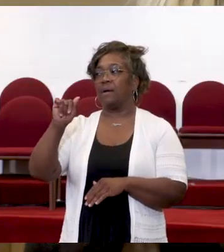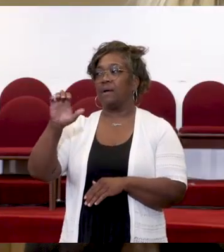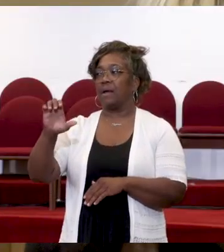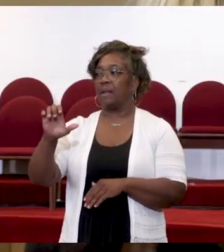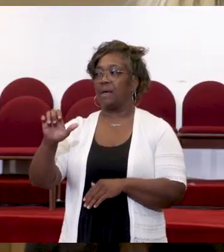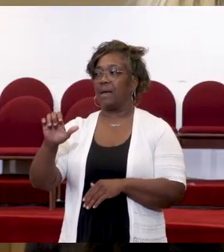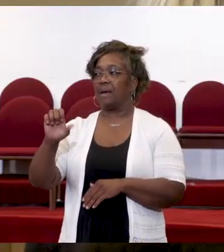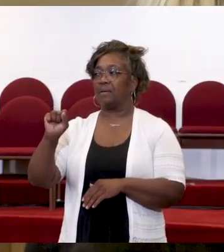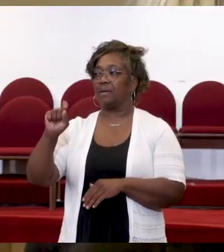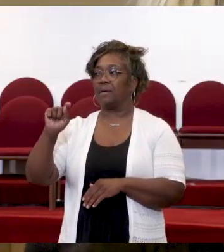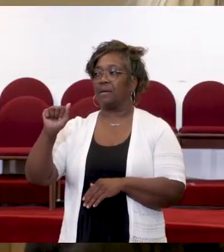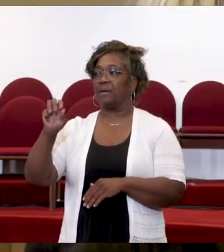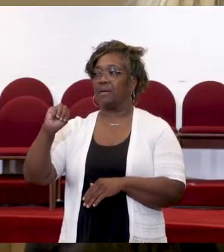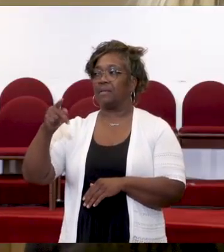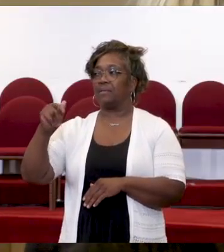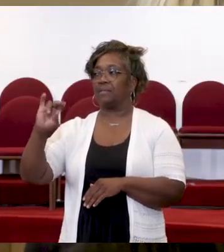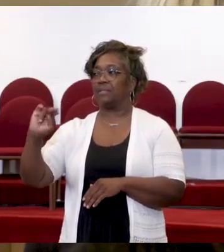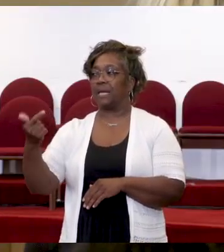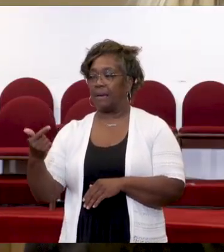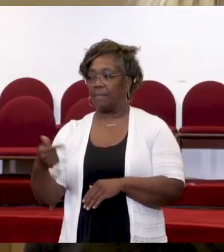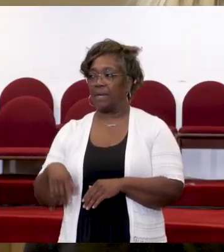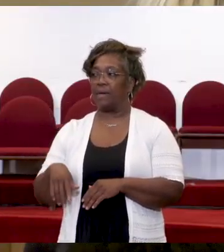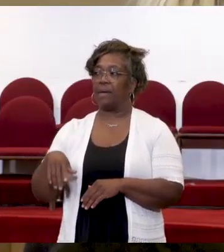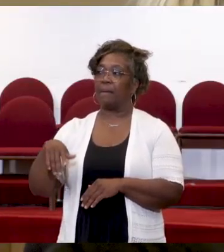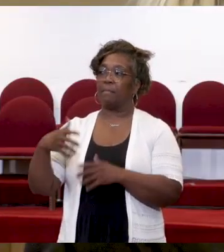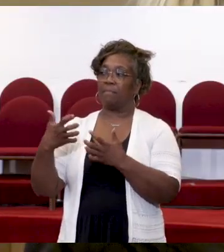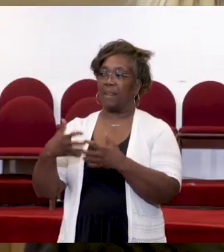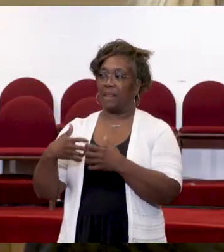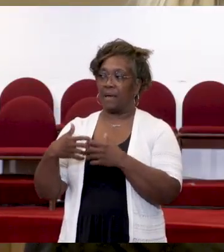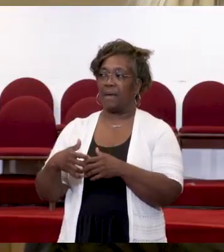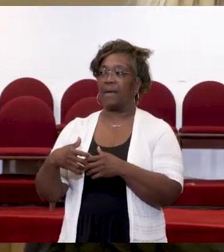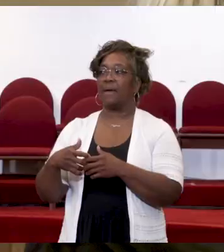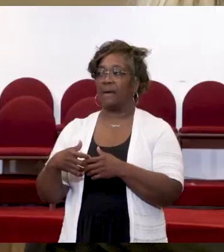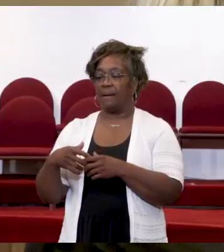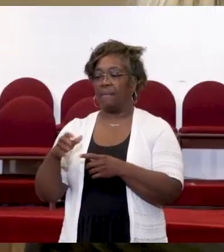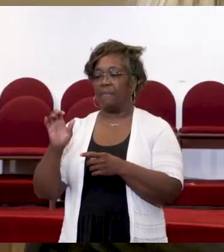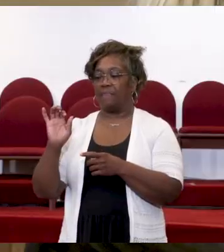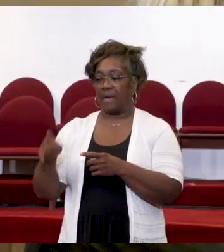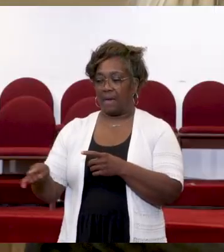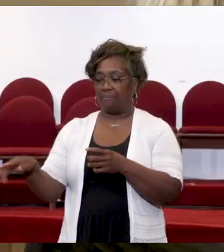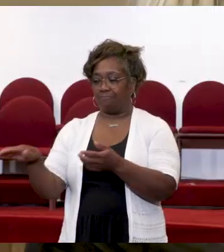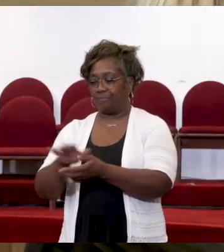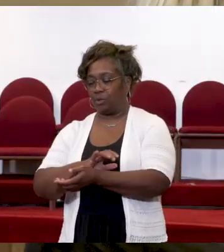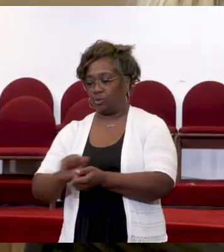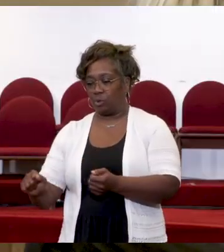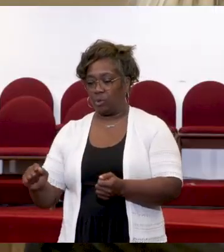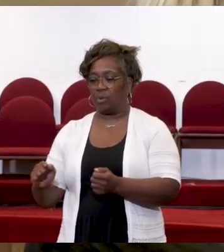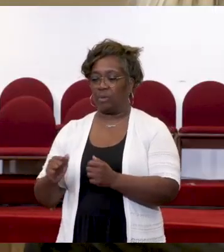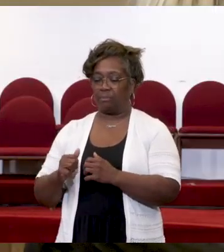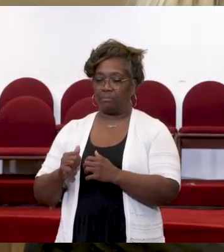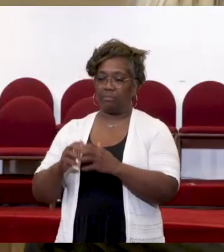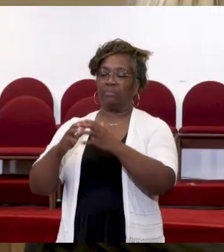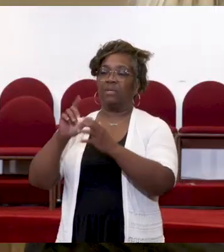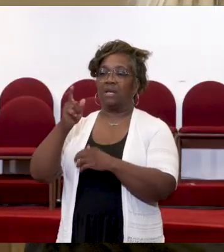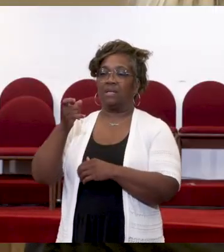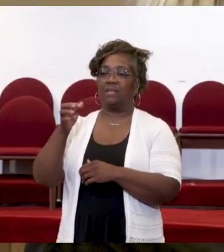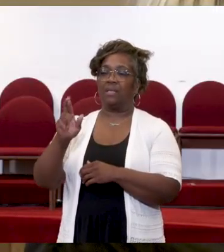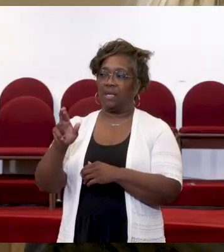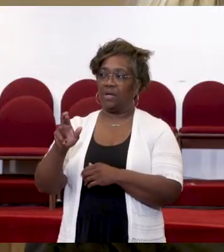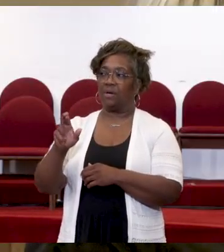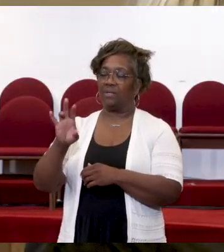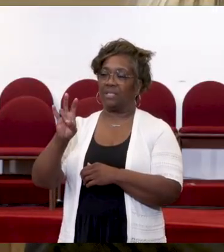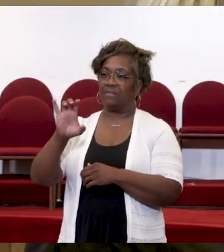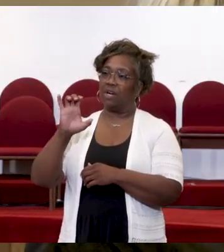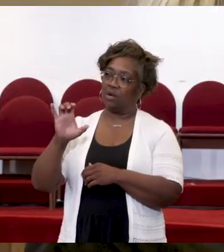been vacant for 30 years. We got it knocked down. We got Lear to come in. We got him to put 700 employees on the